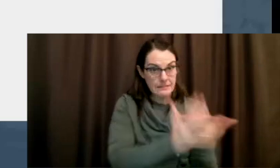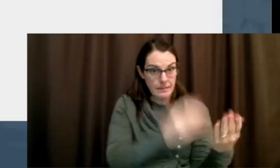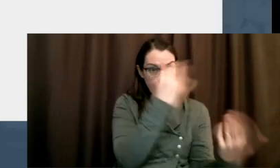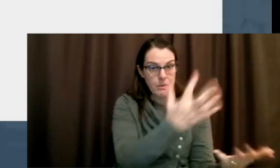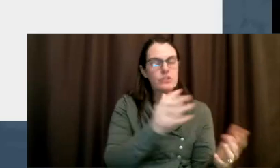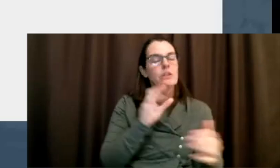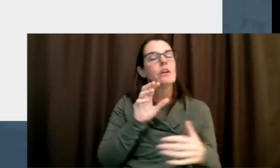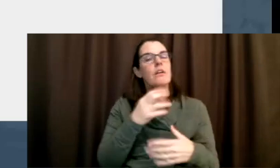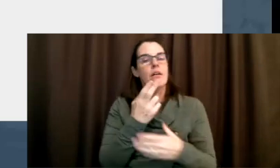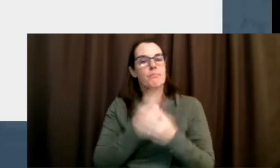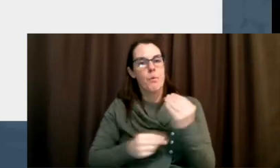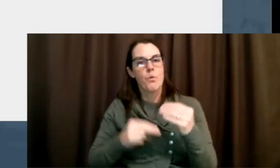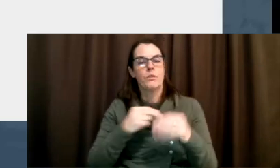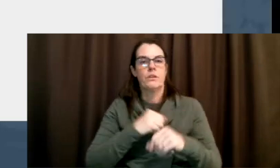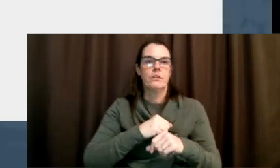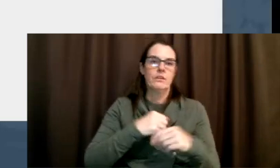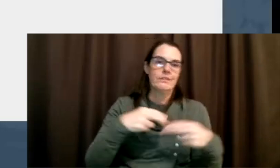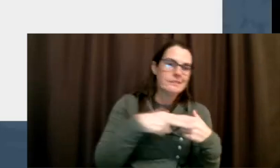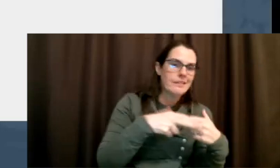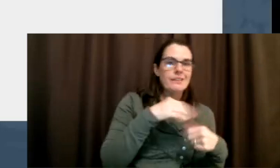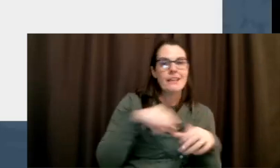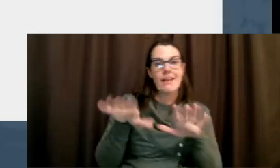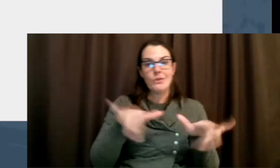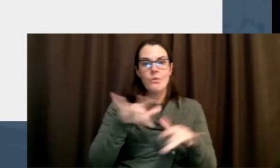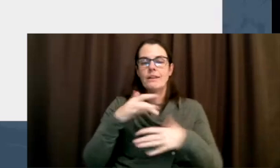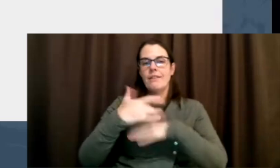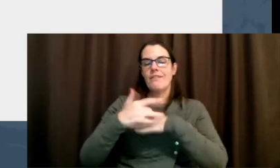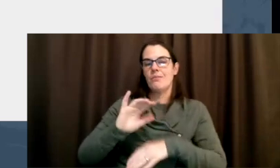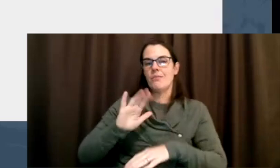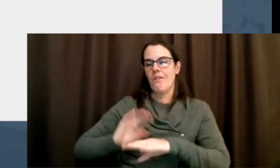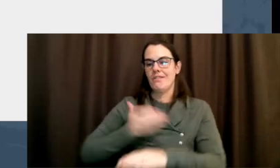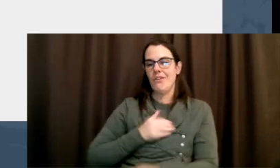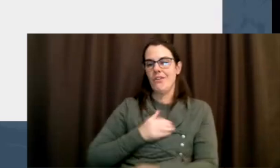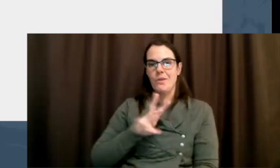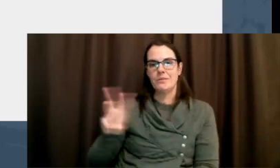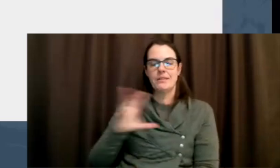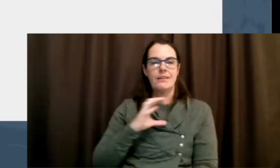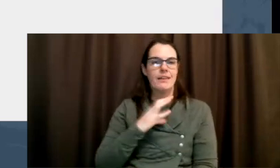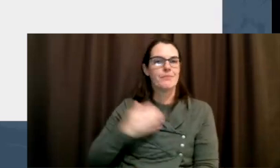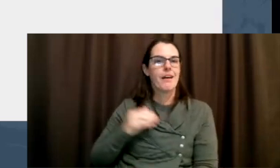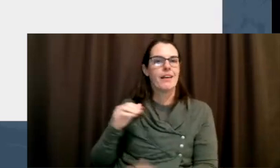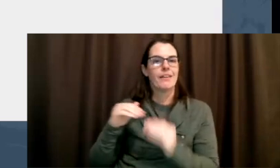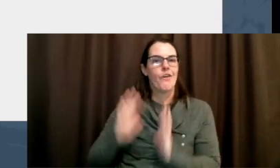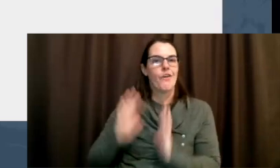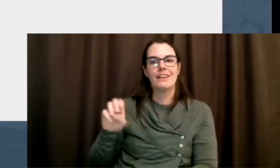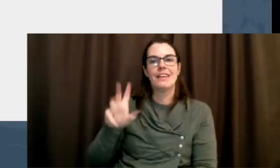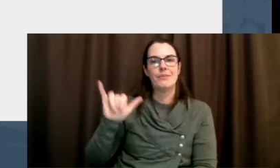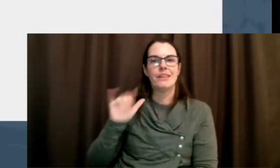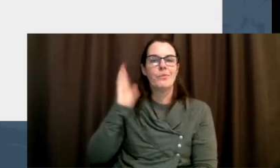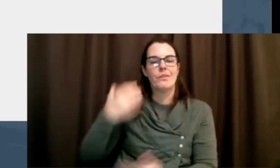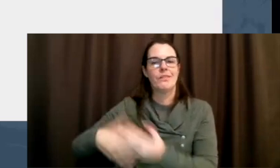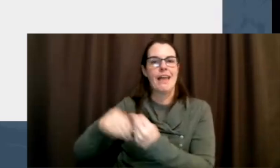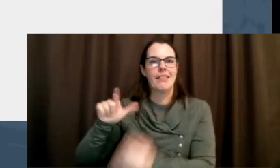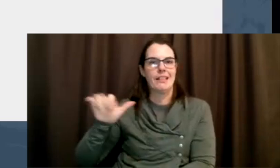slides and a recording are available on our website, and my colleague Emily is plugging links in the chat box for how to access